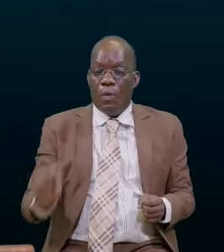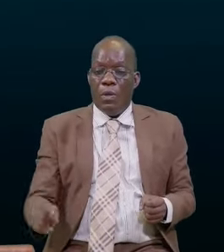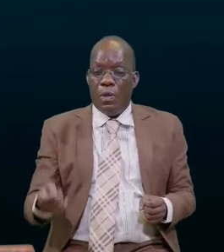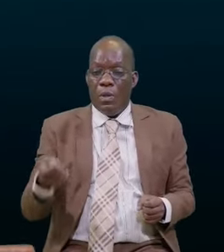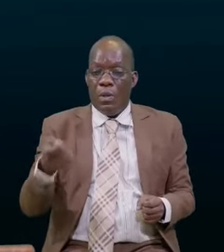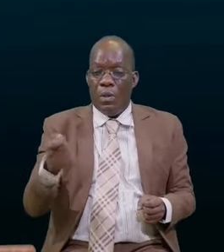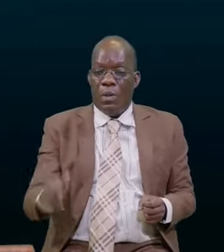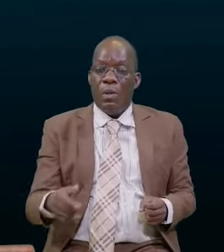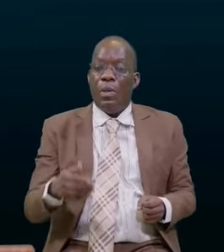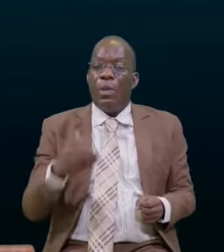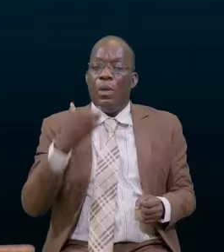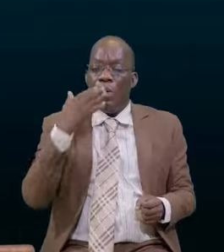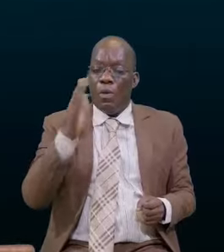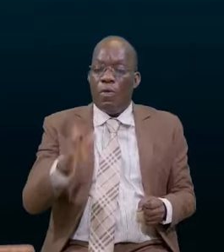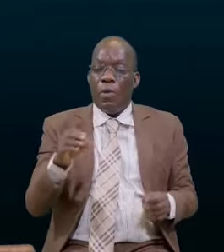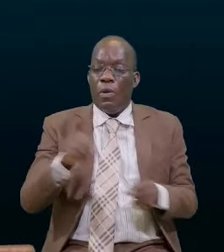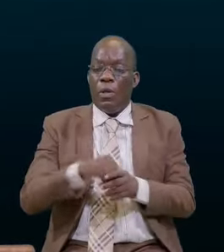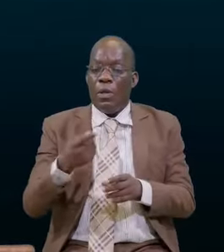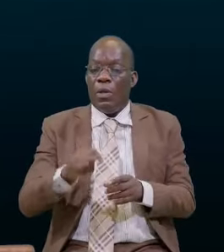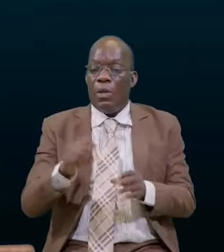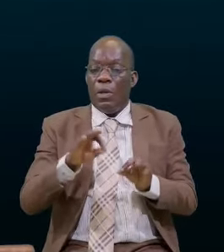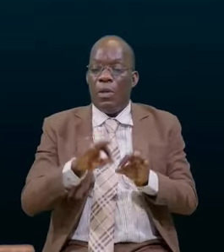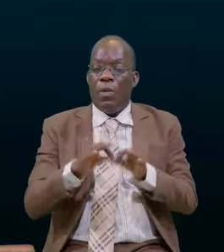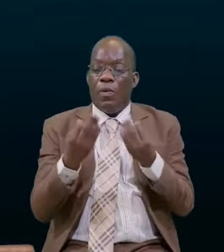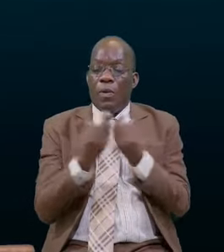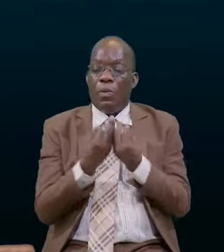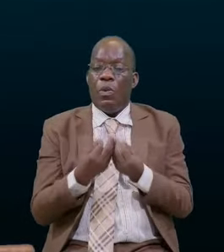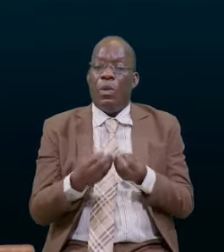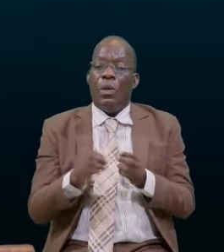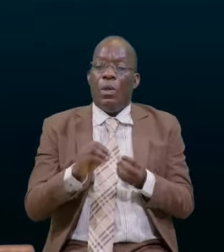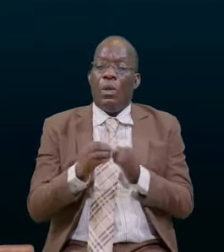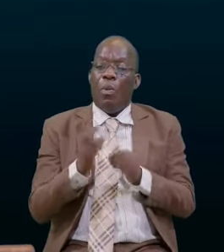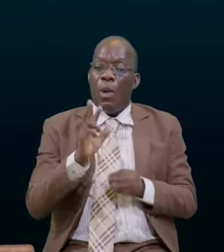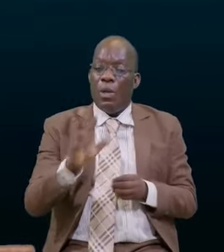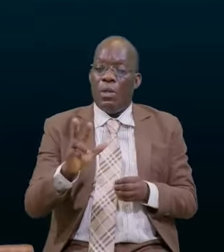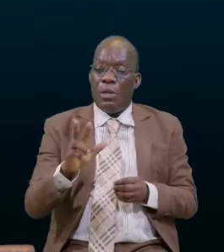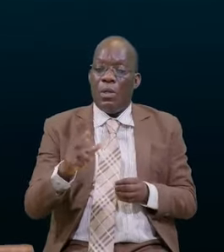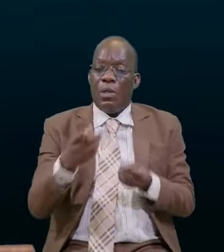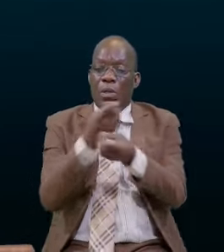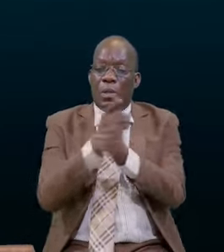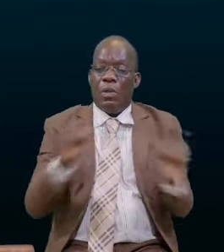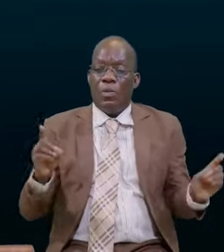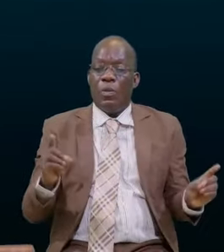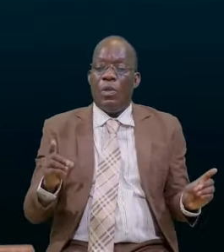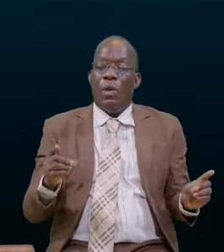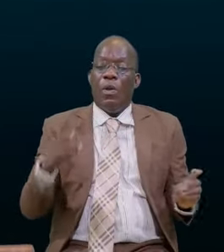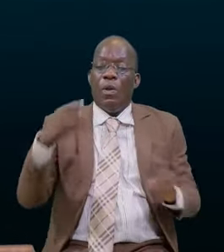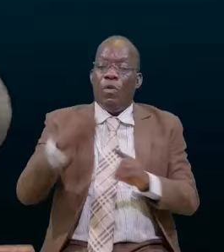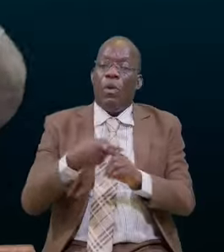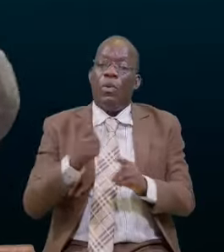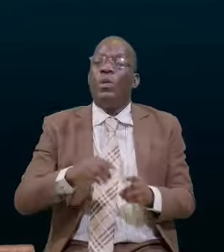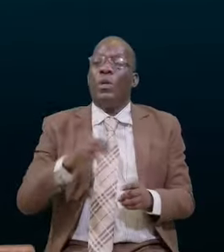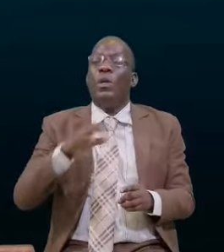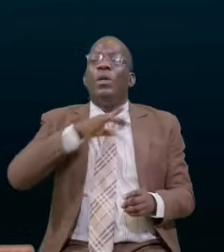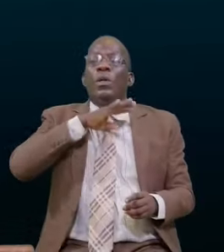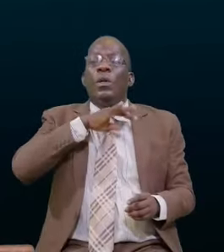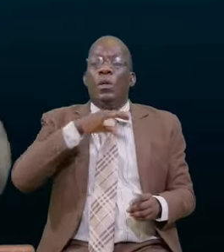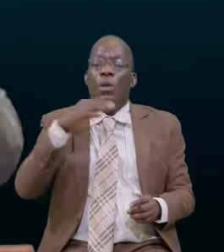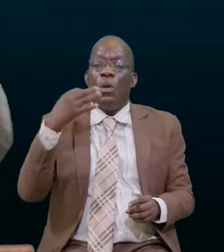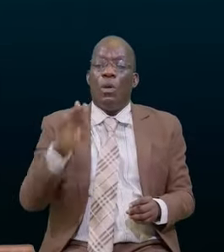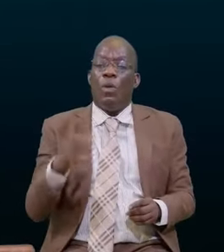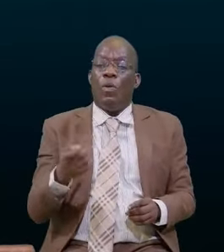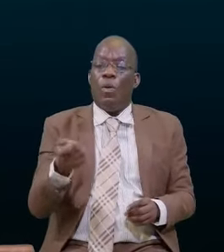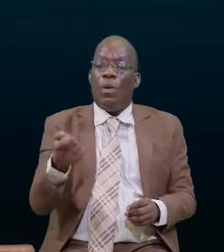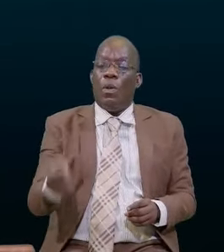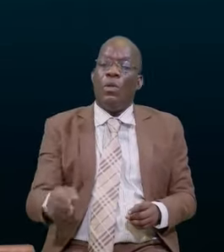family number three deliverance from the pollutions of the little foxes my friend if you have